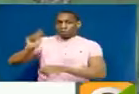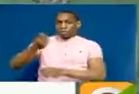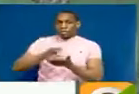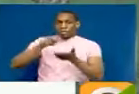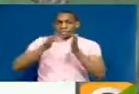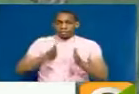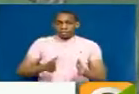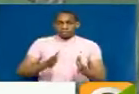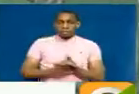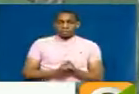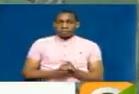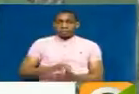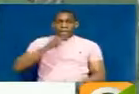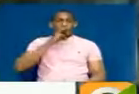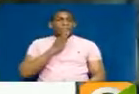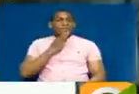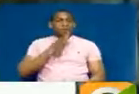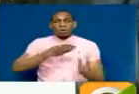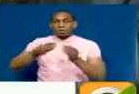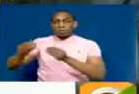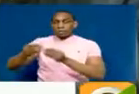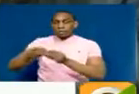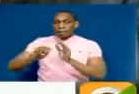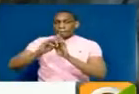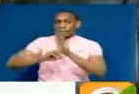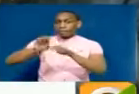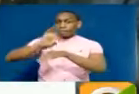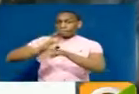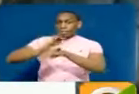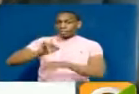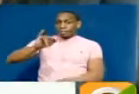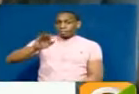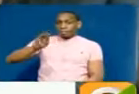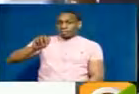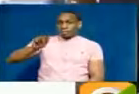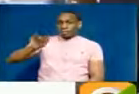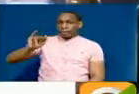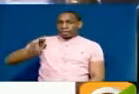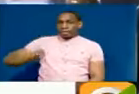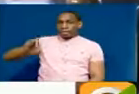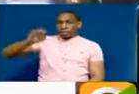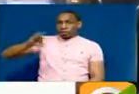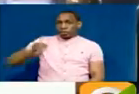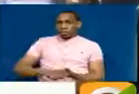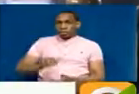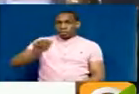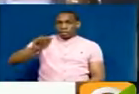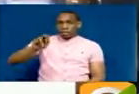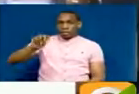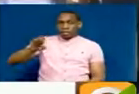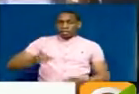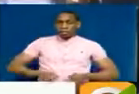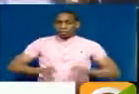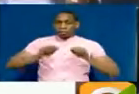presidential candidate over the limit. Mudavadi was at the Chabweni Methodist Church in Imenti North constituency. The ANC party boss